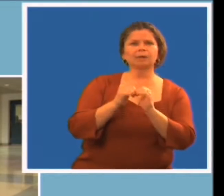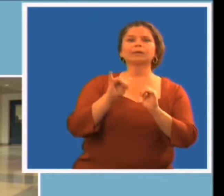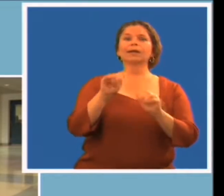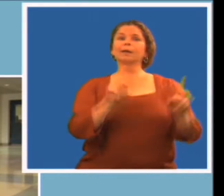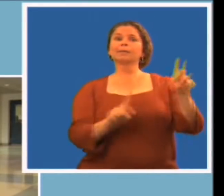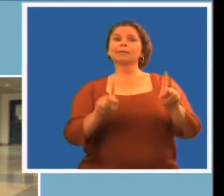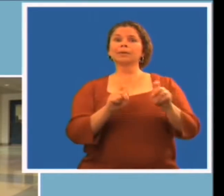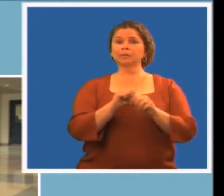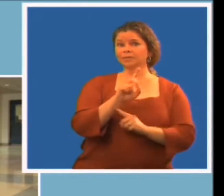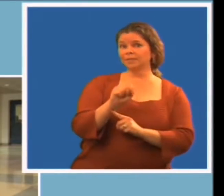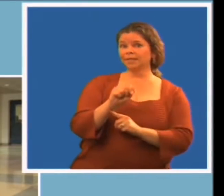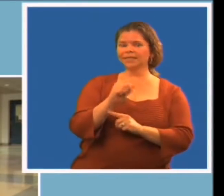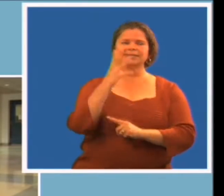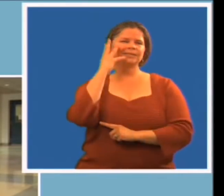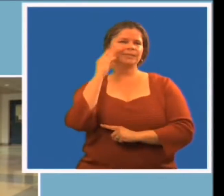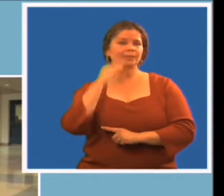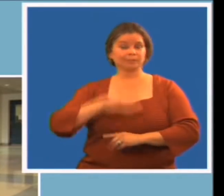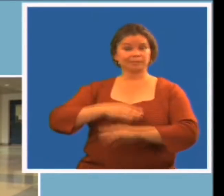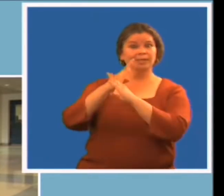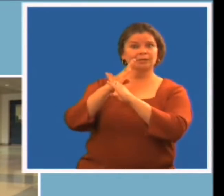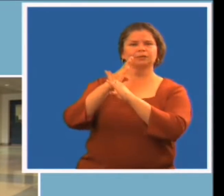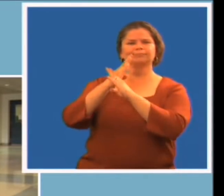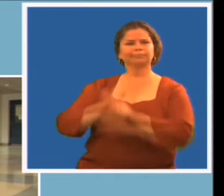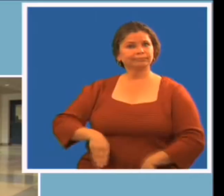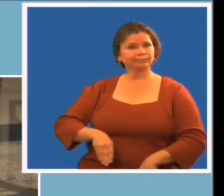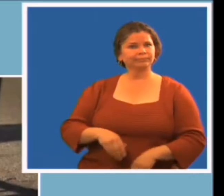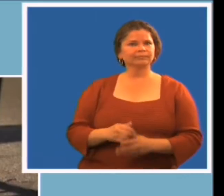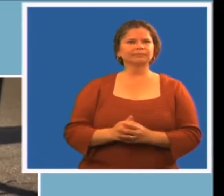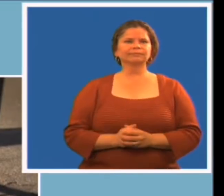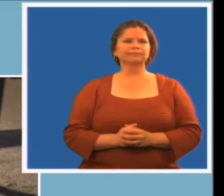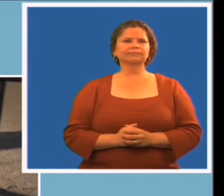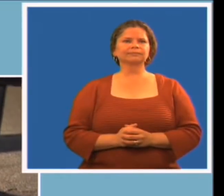addressing barriers experienced by people with disabilities.